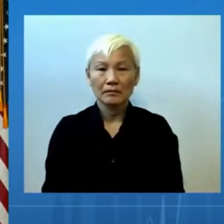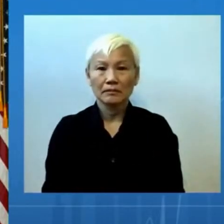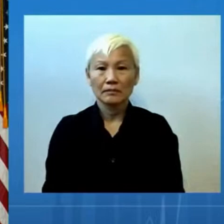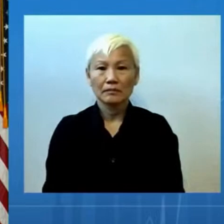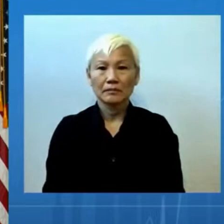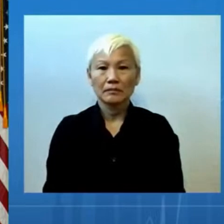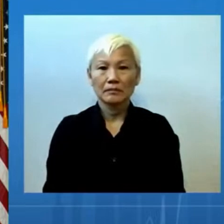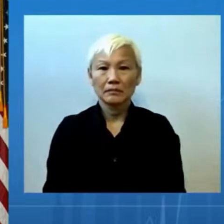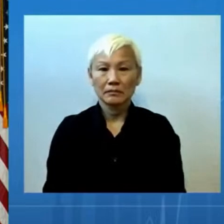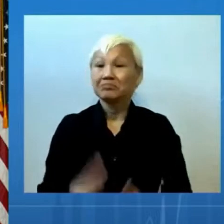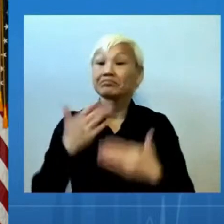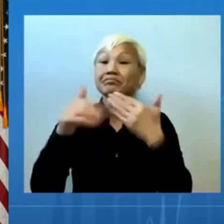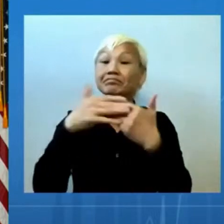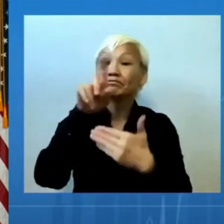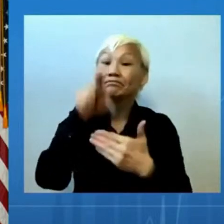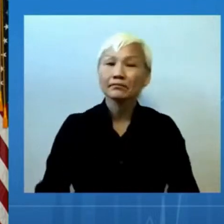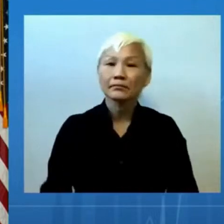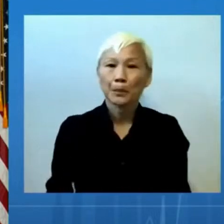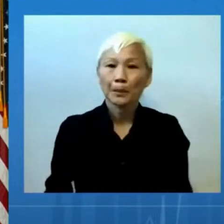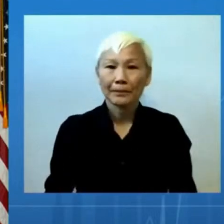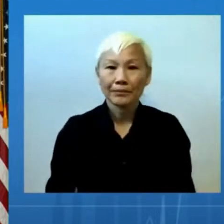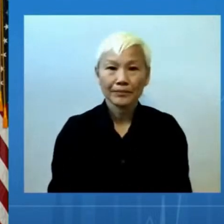Jeannie Bauman, Bloomberg.